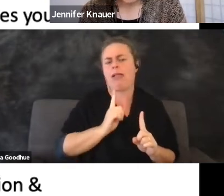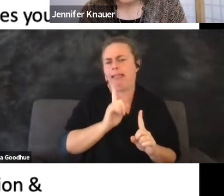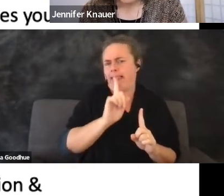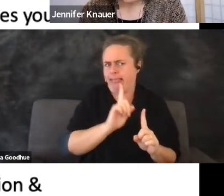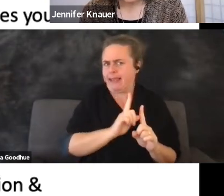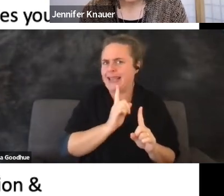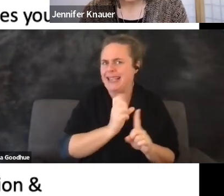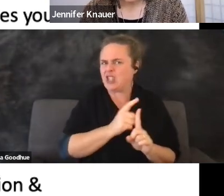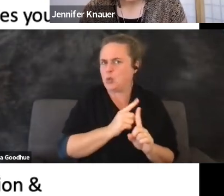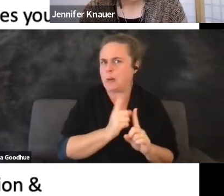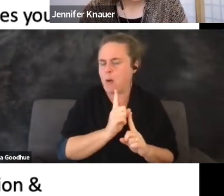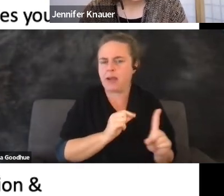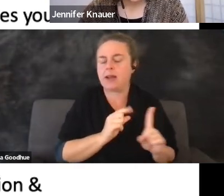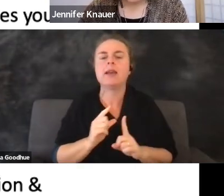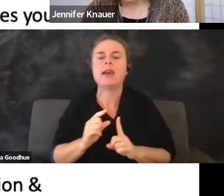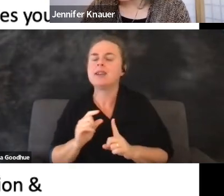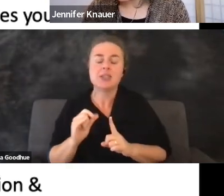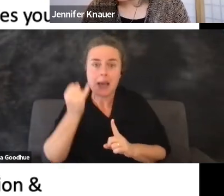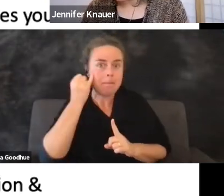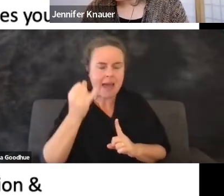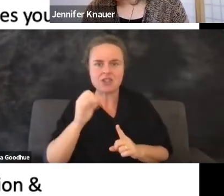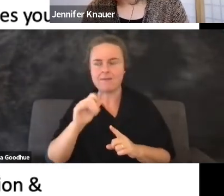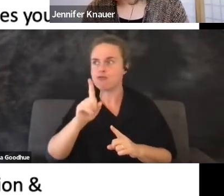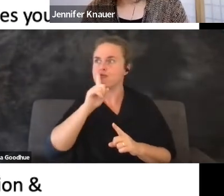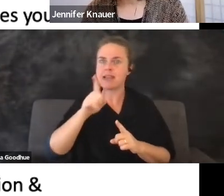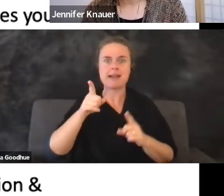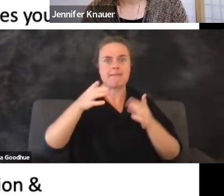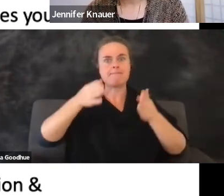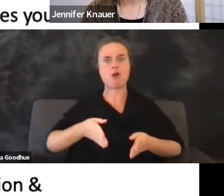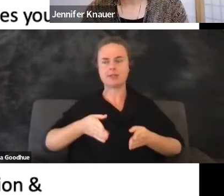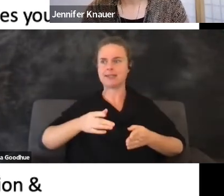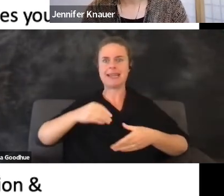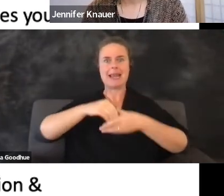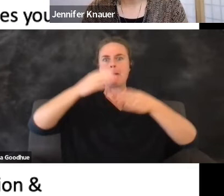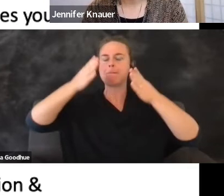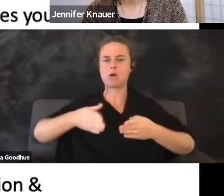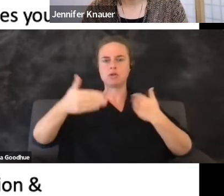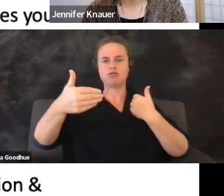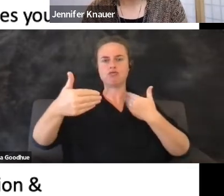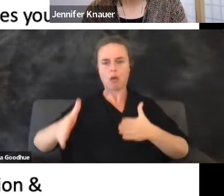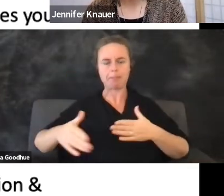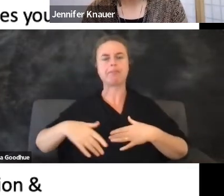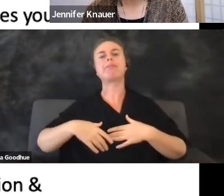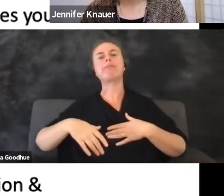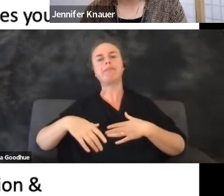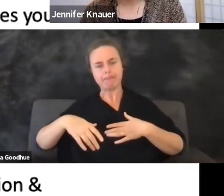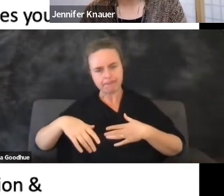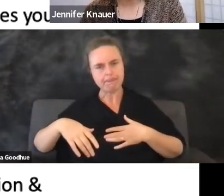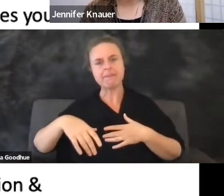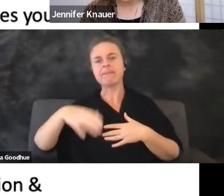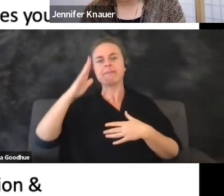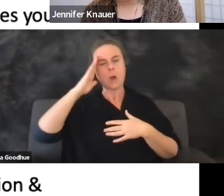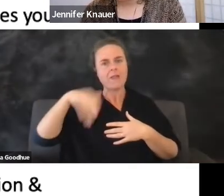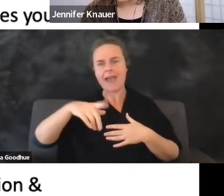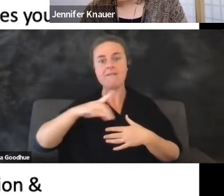same room together and there was an easel sheet and markers on the board, if your facilitator needed help, they wouldn't hesitate to invite you to pick up a marker and add